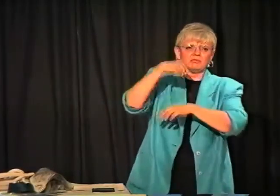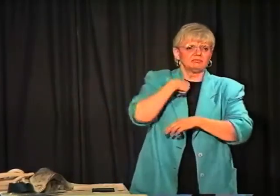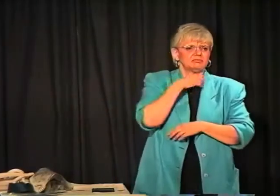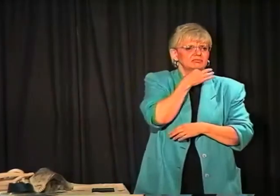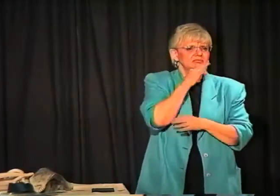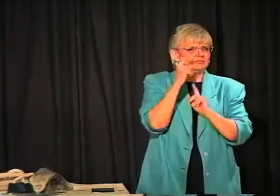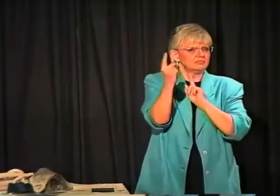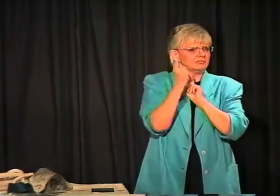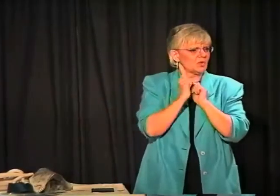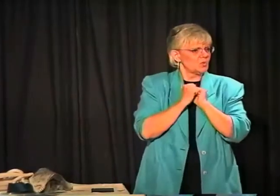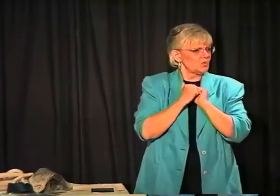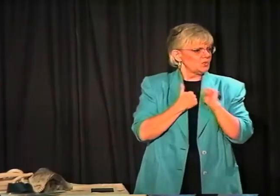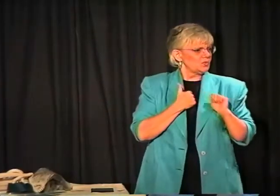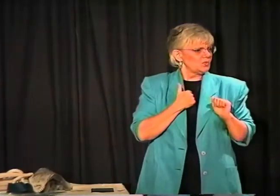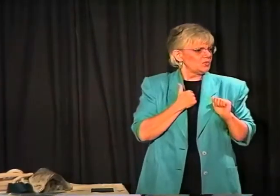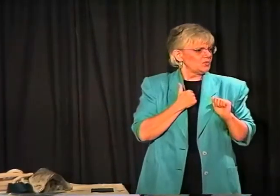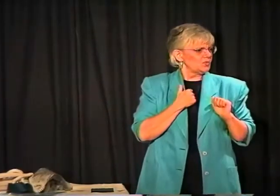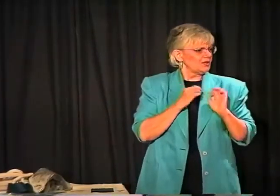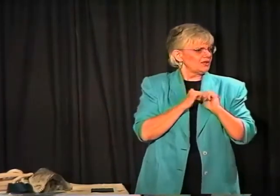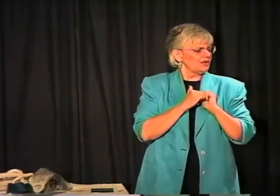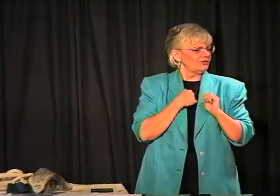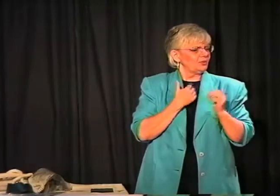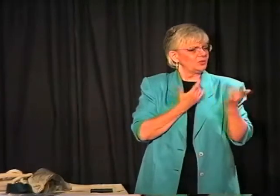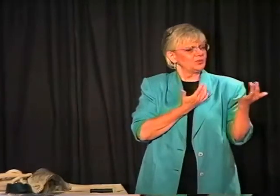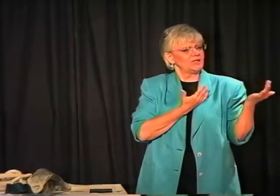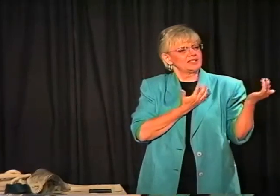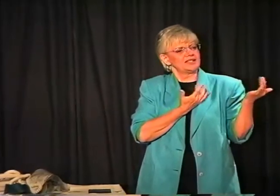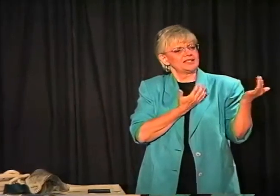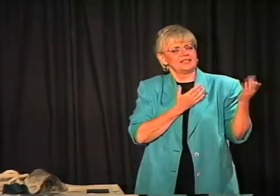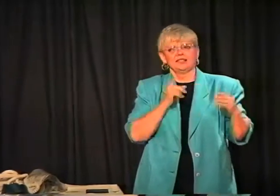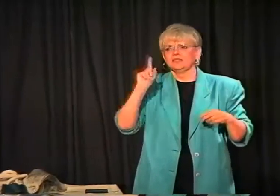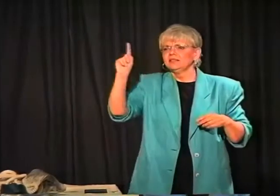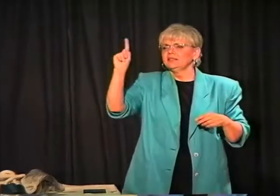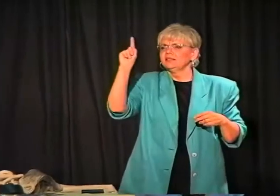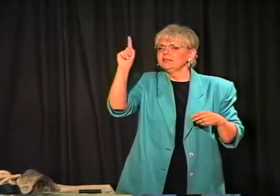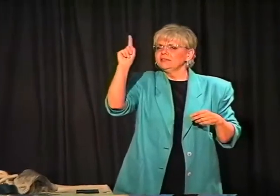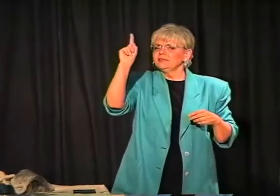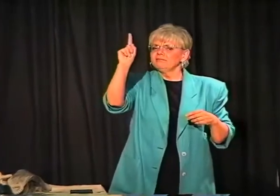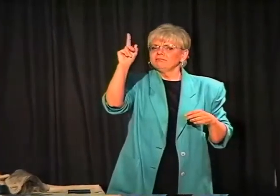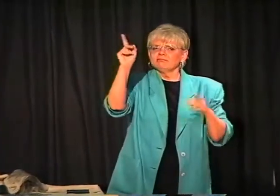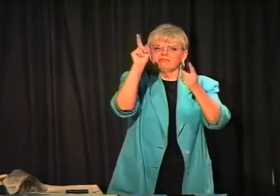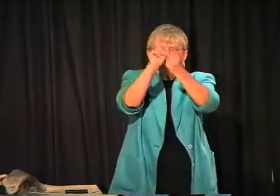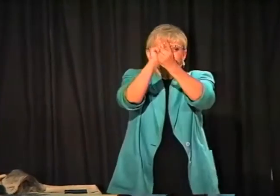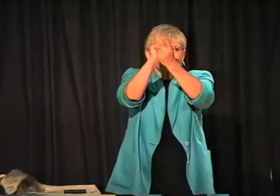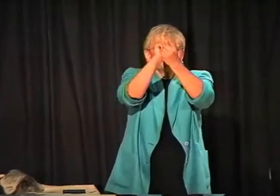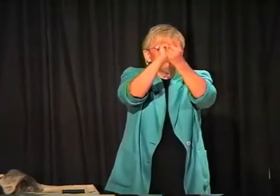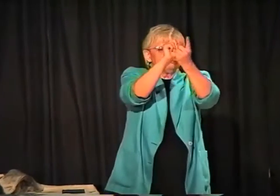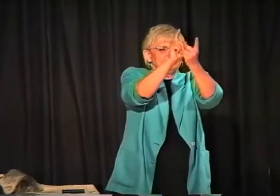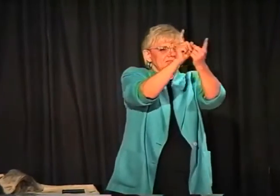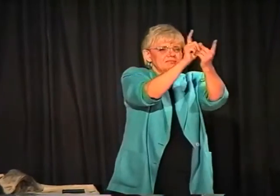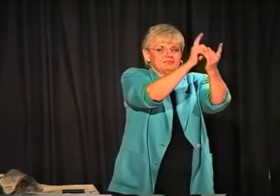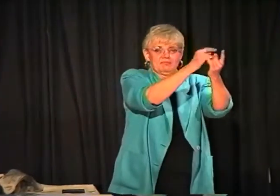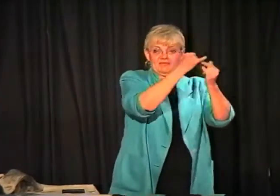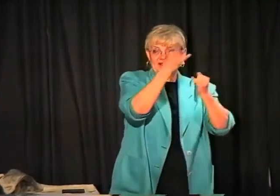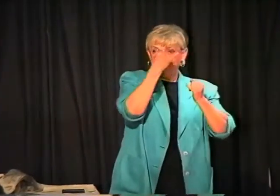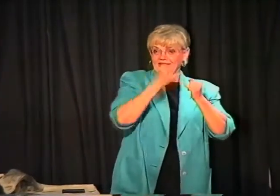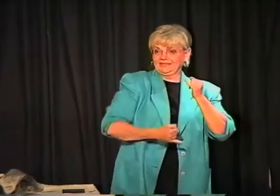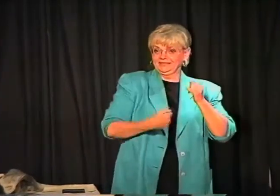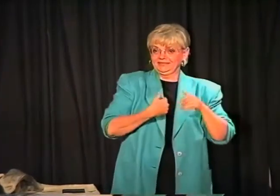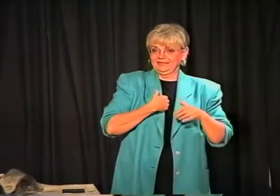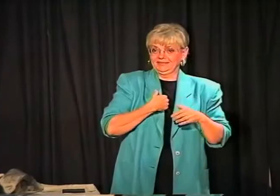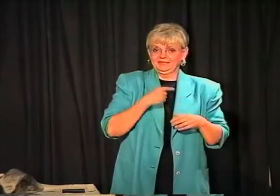doing the social butterfly routine. And I thought, this is going to be interesting when they come around the room to meet me. So I watched